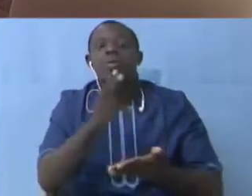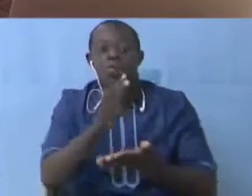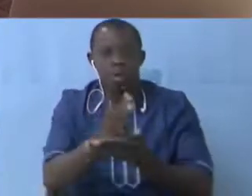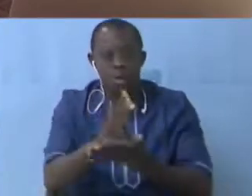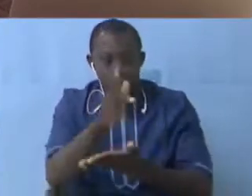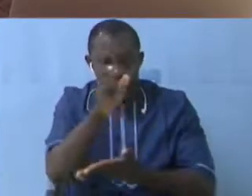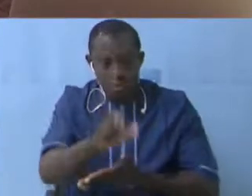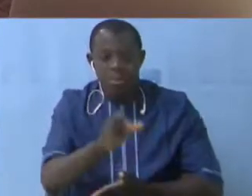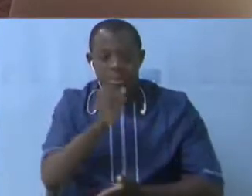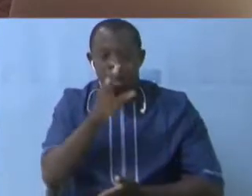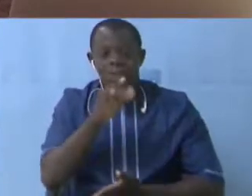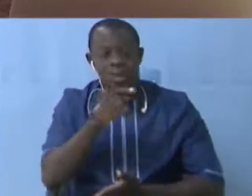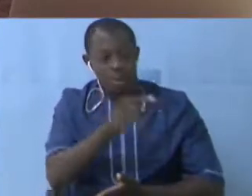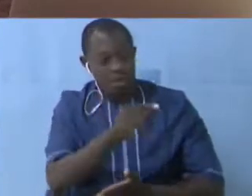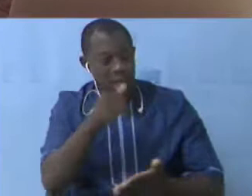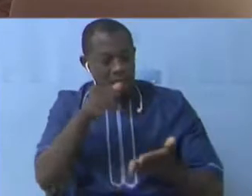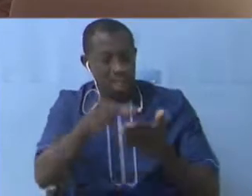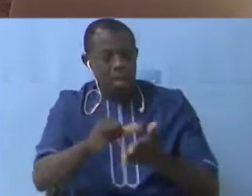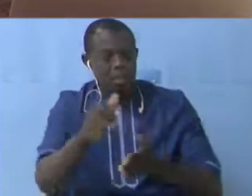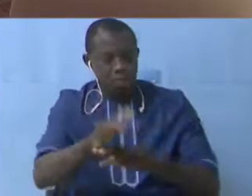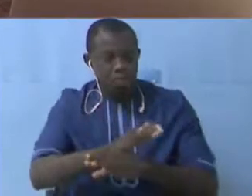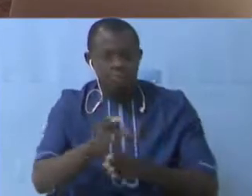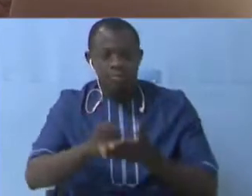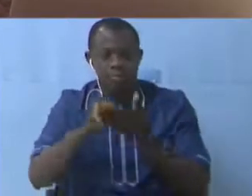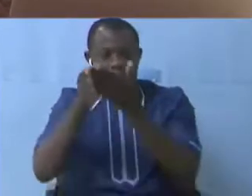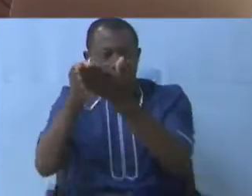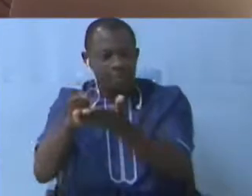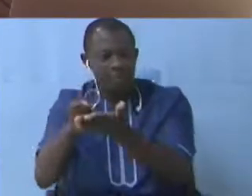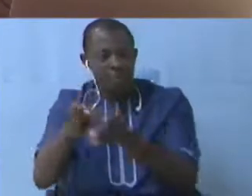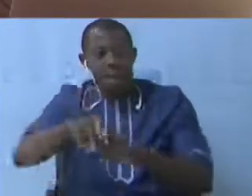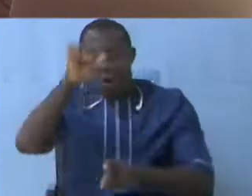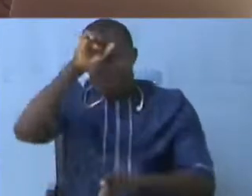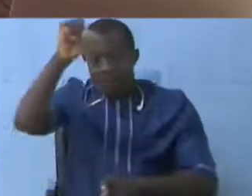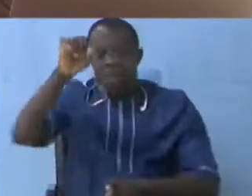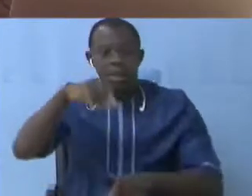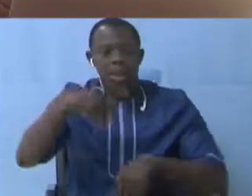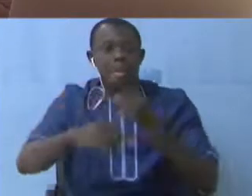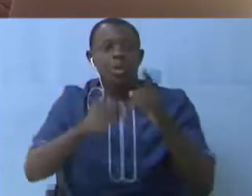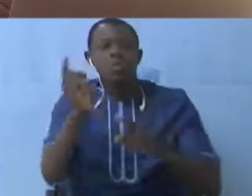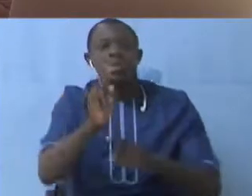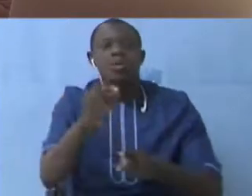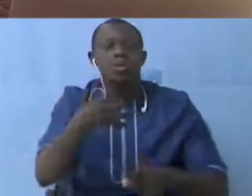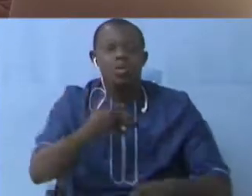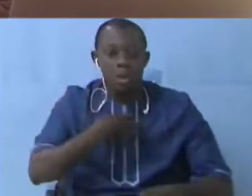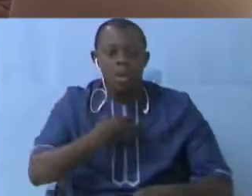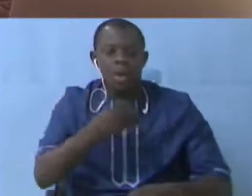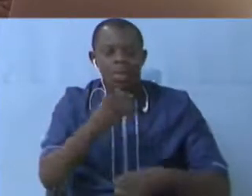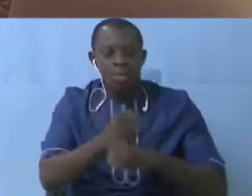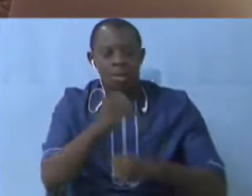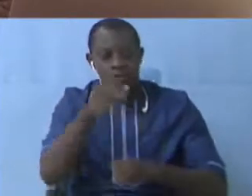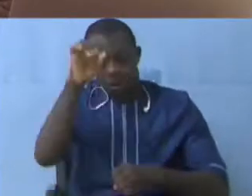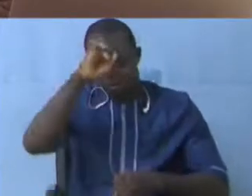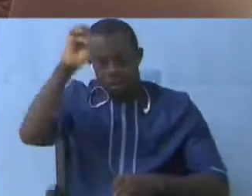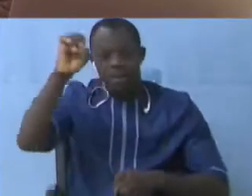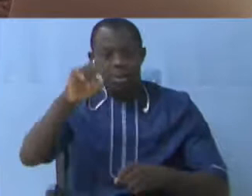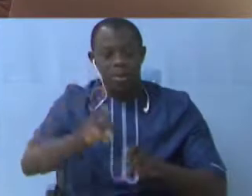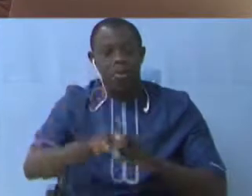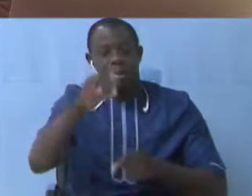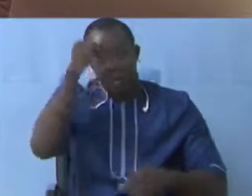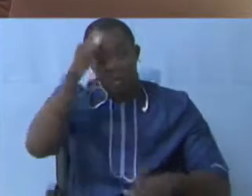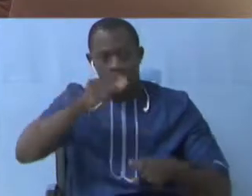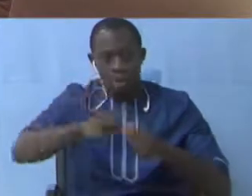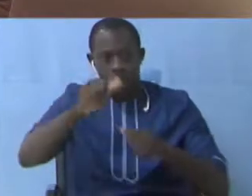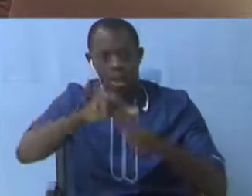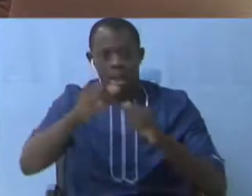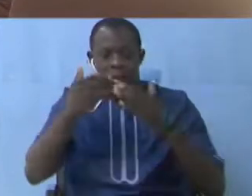addressed to the president then to bring his attention. Comme ni nga xam ne noonu la ko seede bi waxee letter bi dañ ko bindoon président ba woon